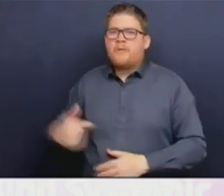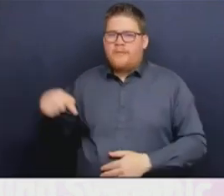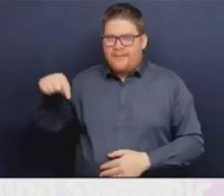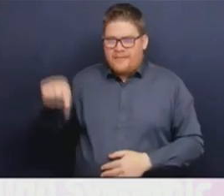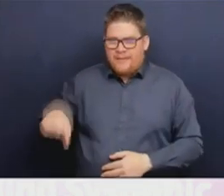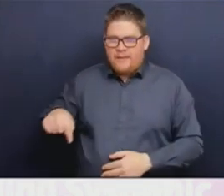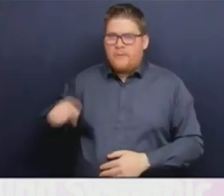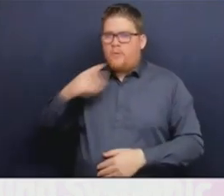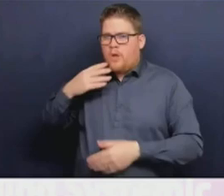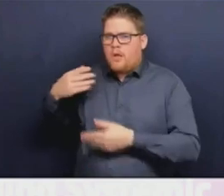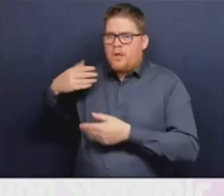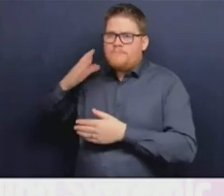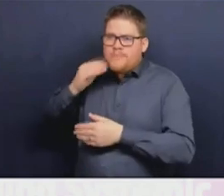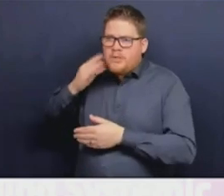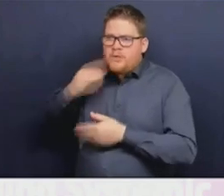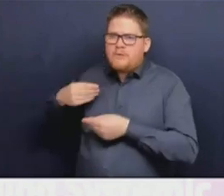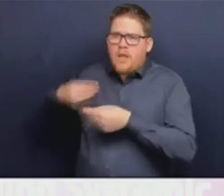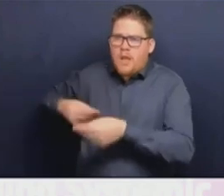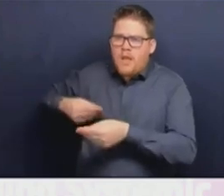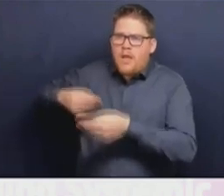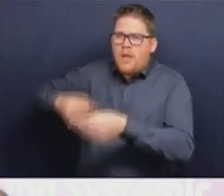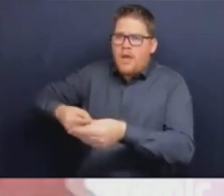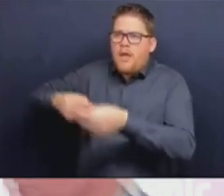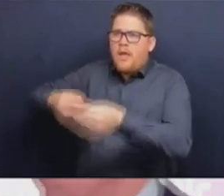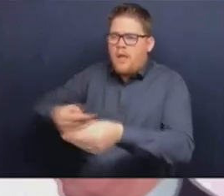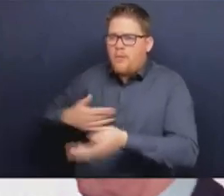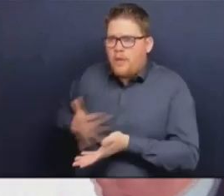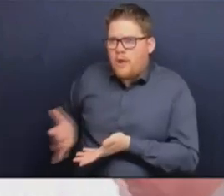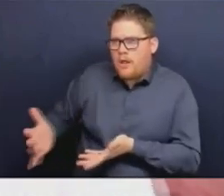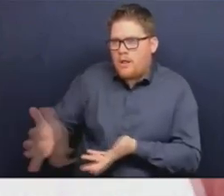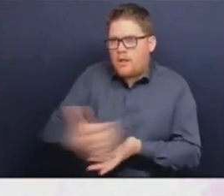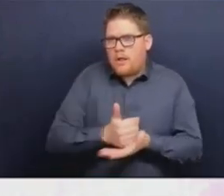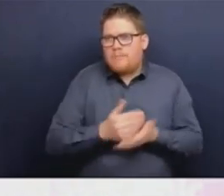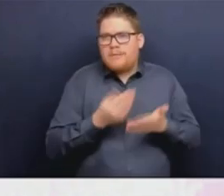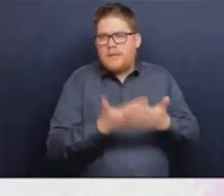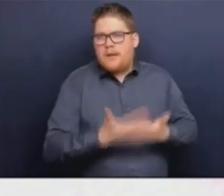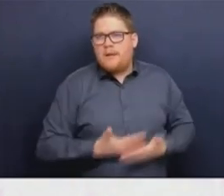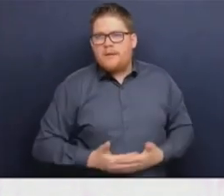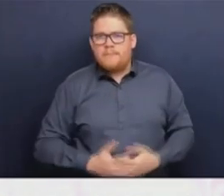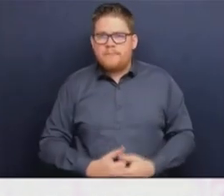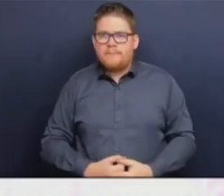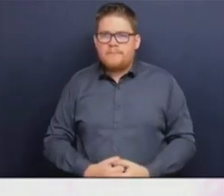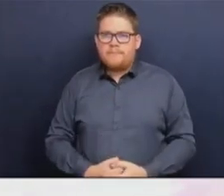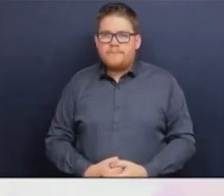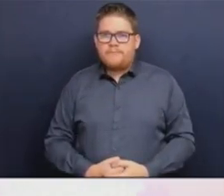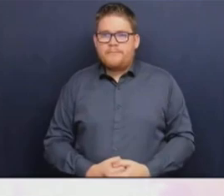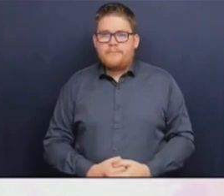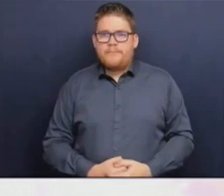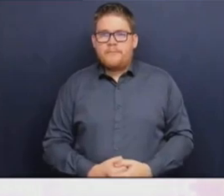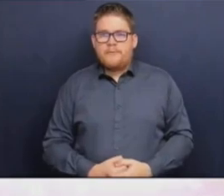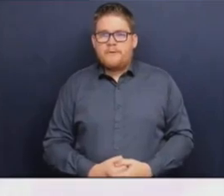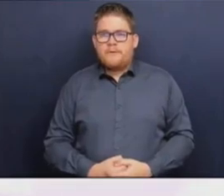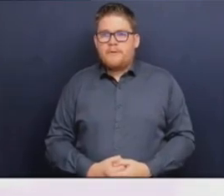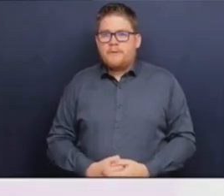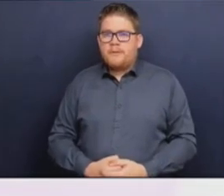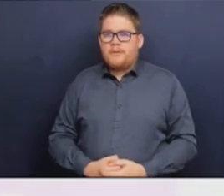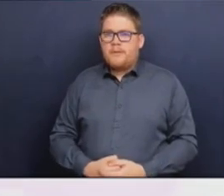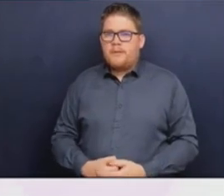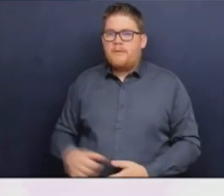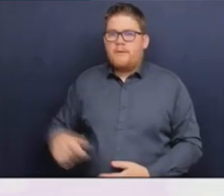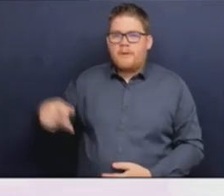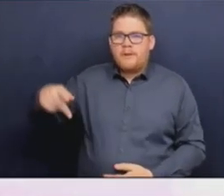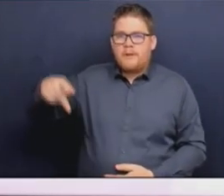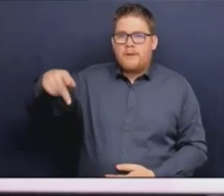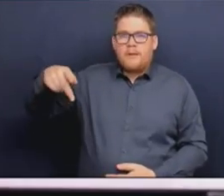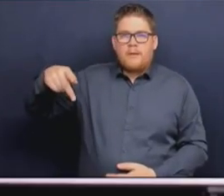great problems. P.S. Singh, I'd invite you up to answer if you have a question. Thank you so much. So throughout this legislation, we have